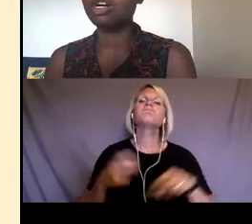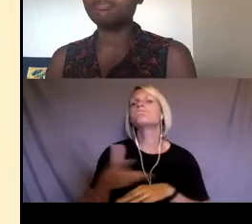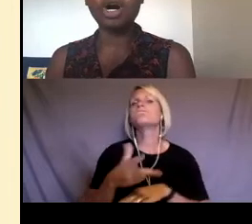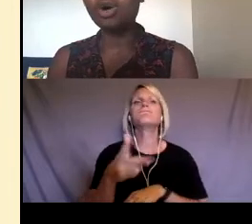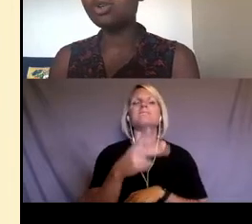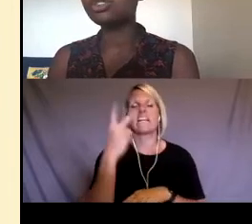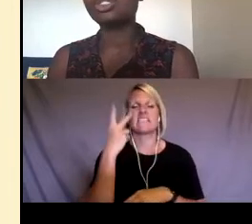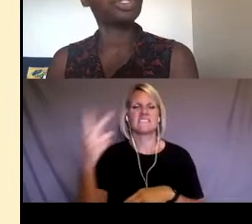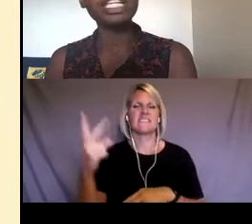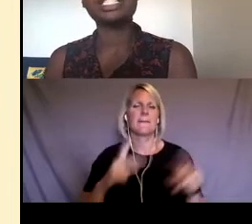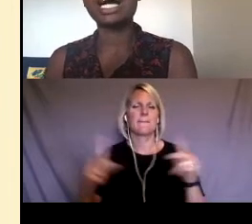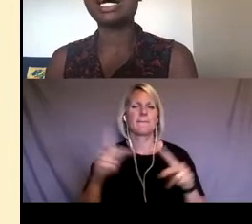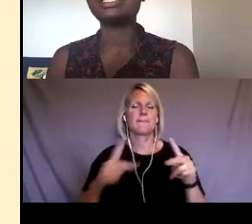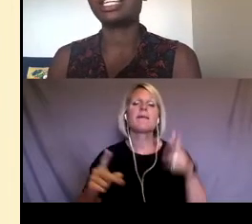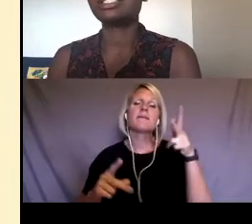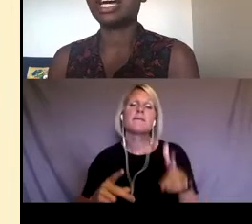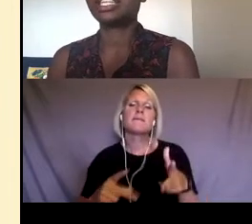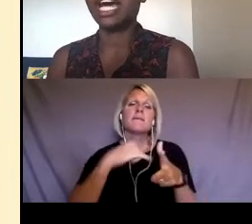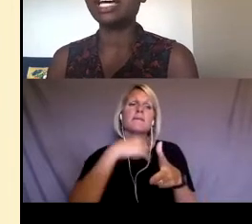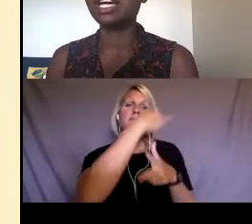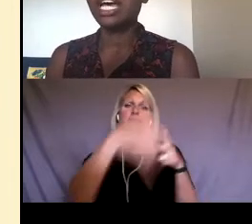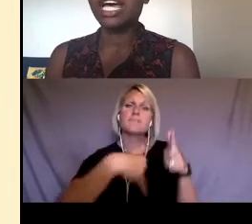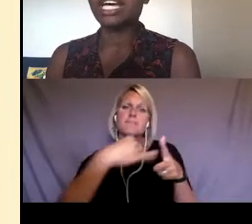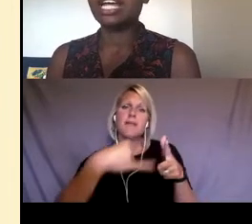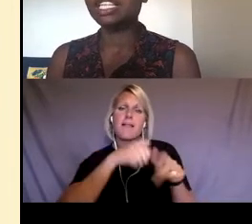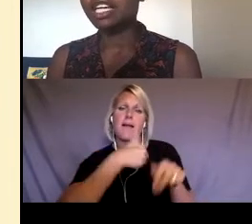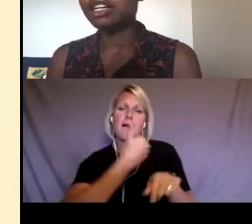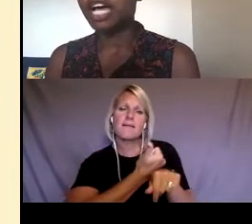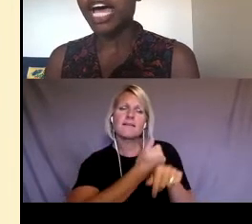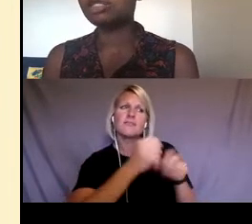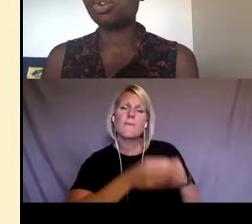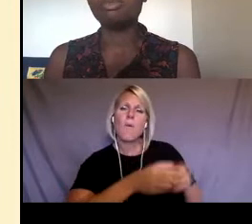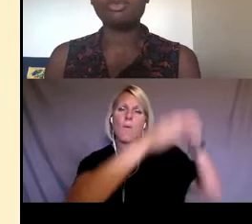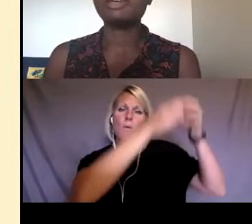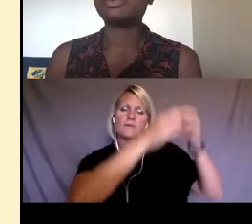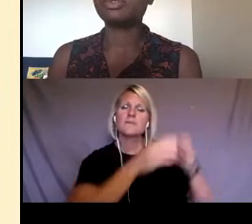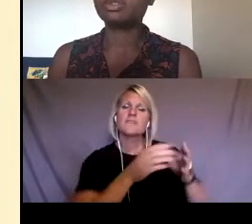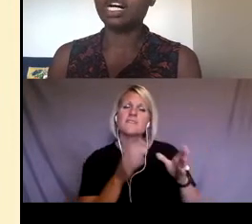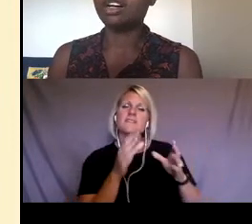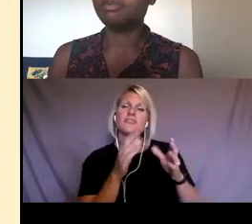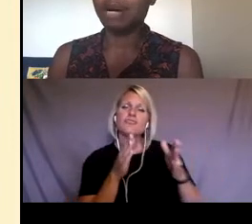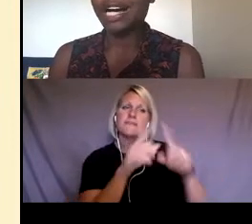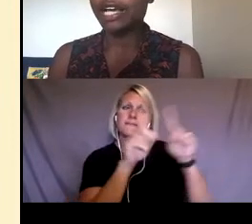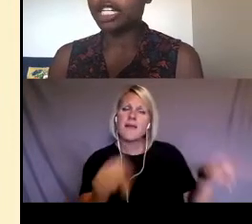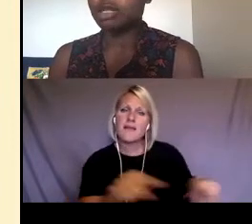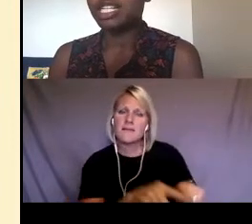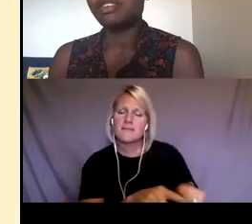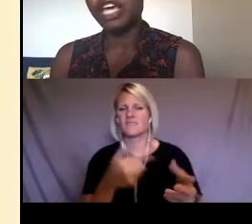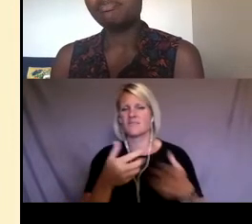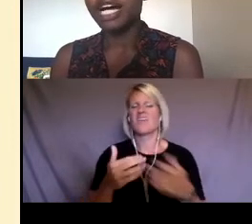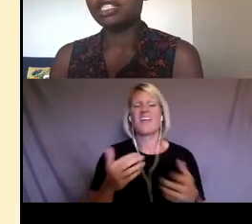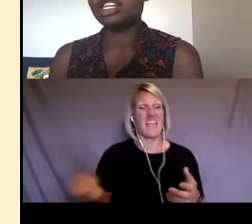to poles, street signs, things like that. And I think as more and more people buy